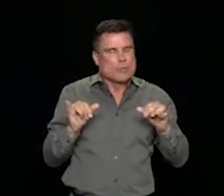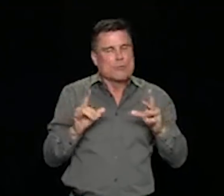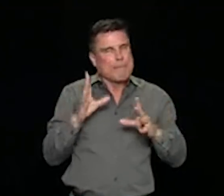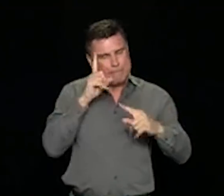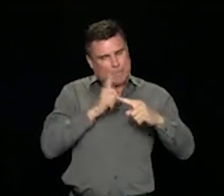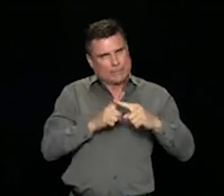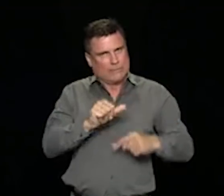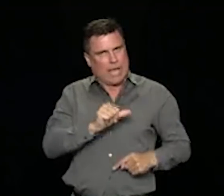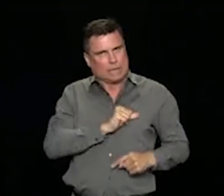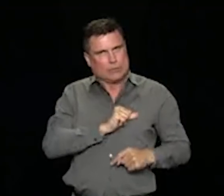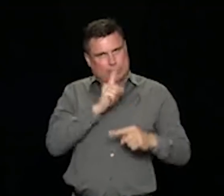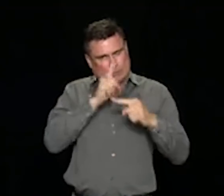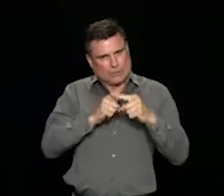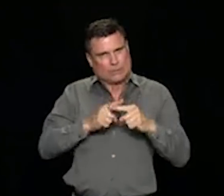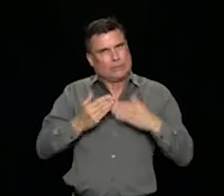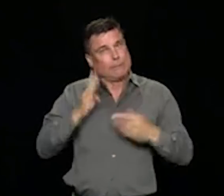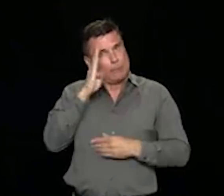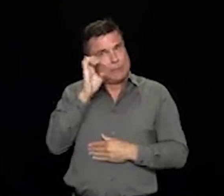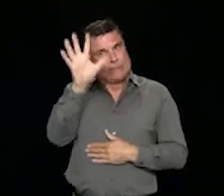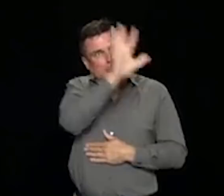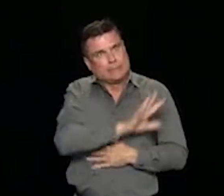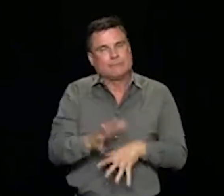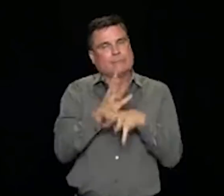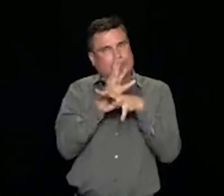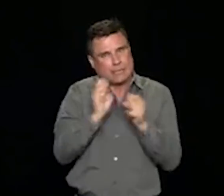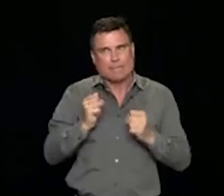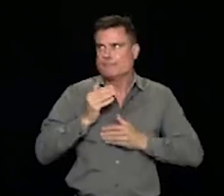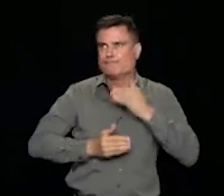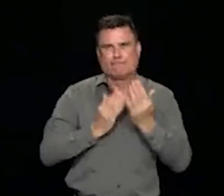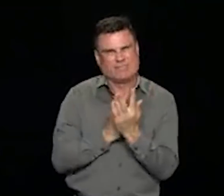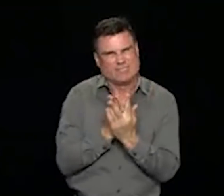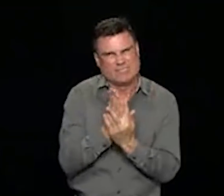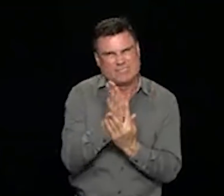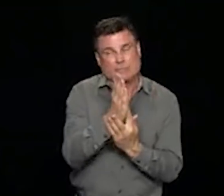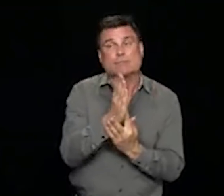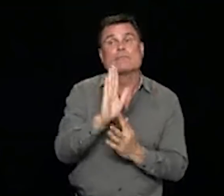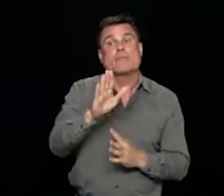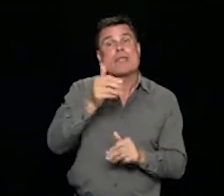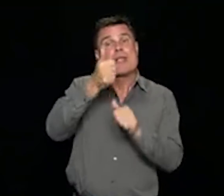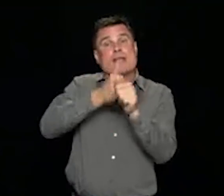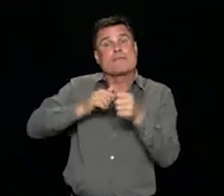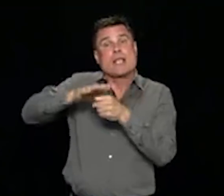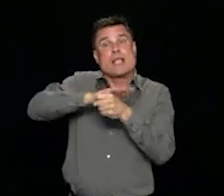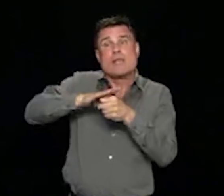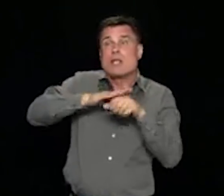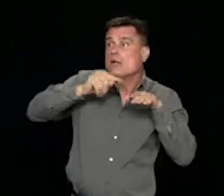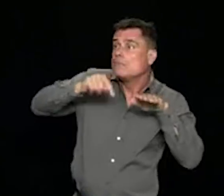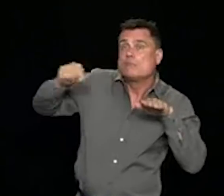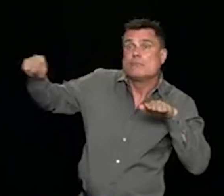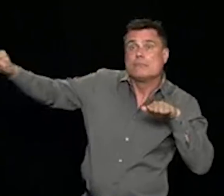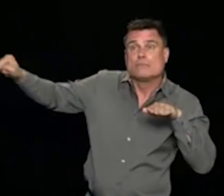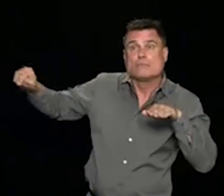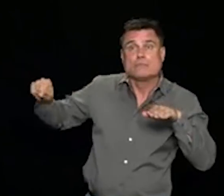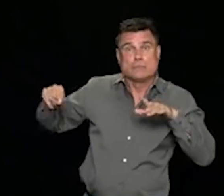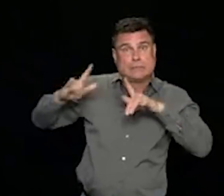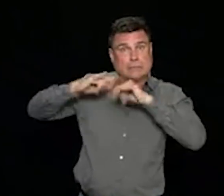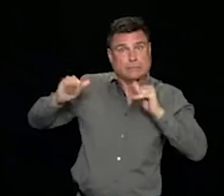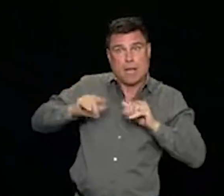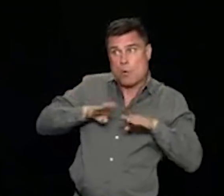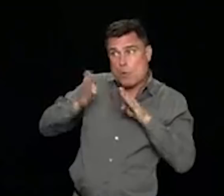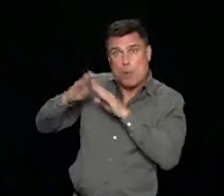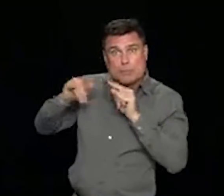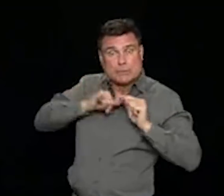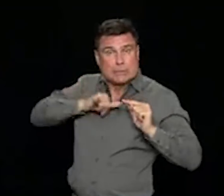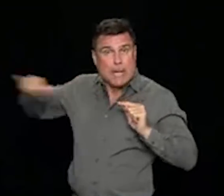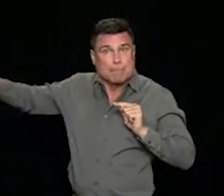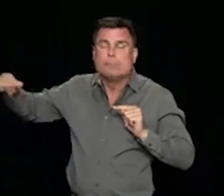COVID-19 effort. I'd ask everyone to remember that not all jurisdictions started their pandemic fight as early as BC did, but by staying 100% committed